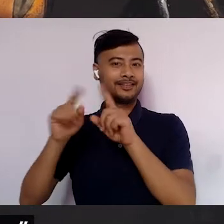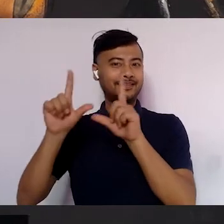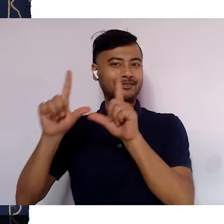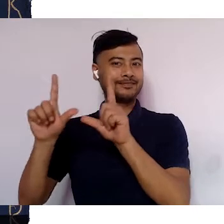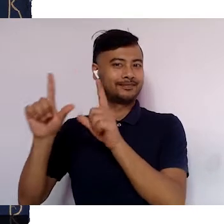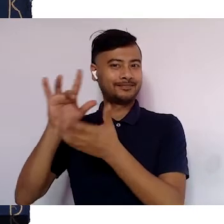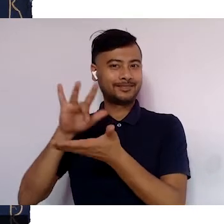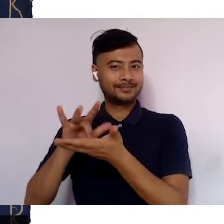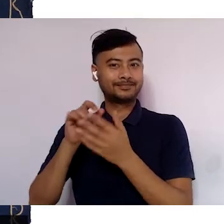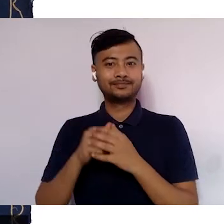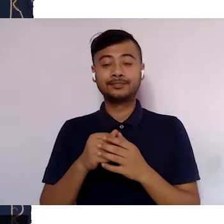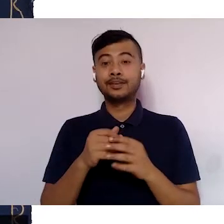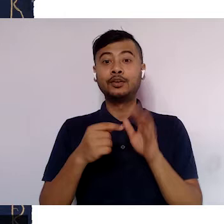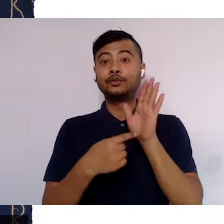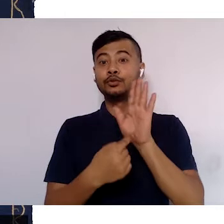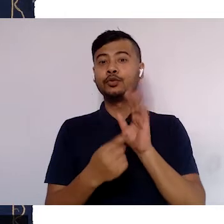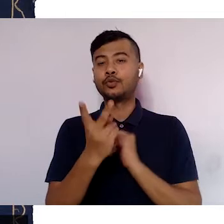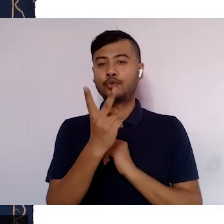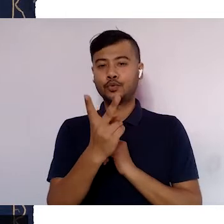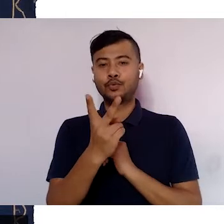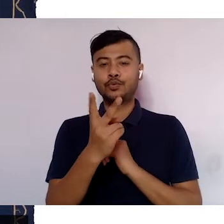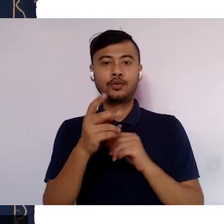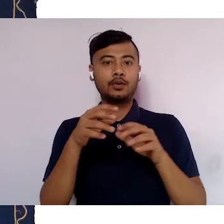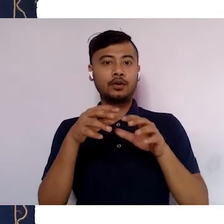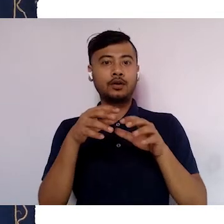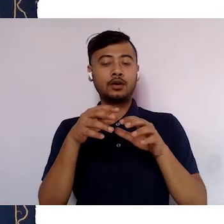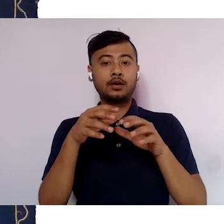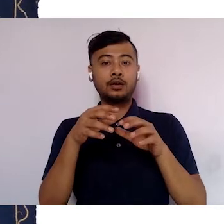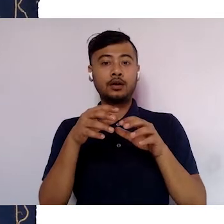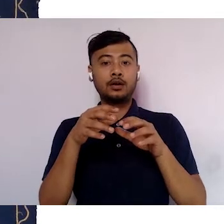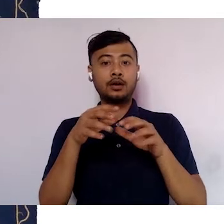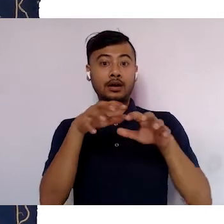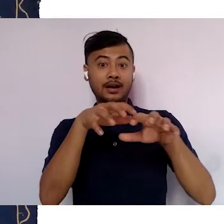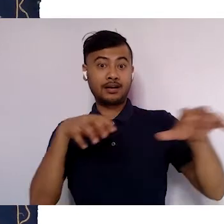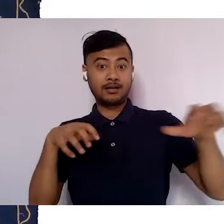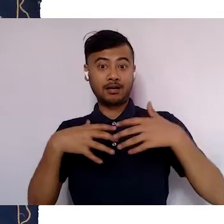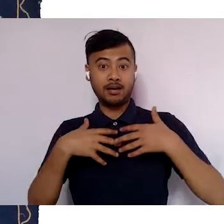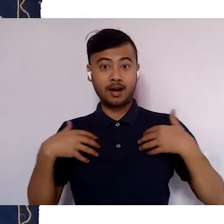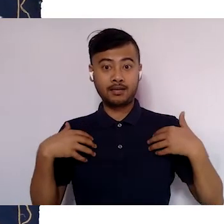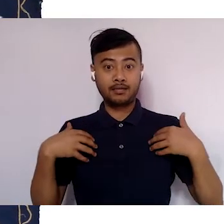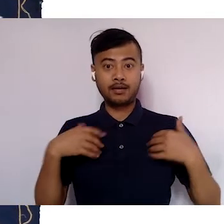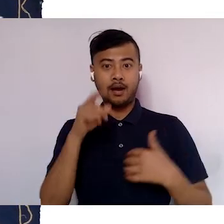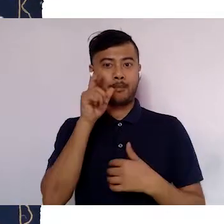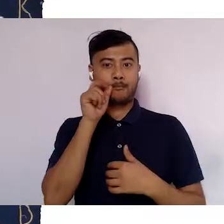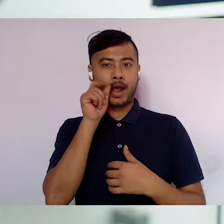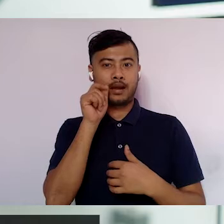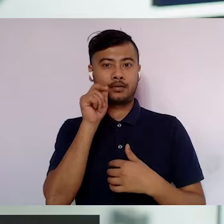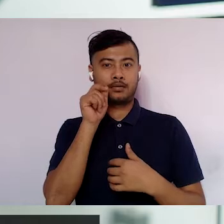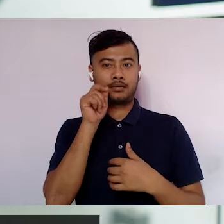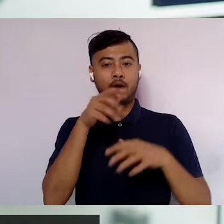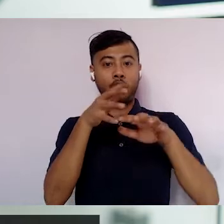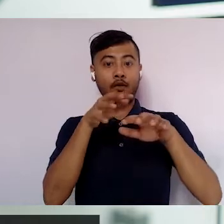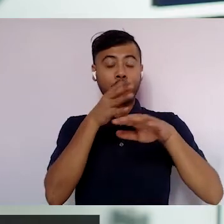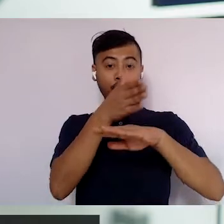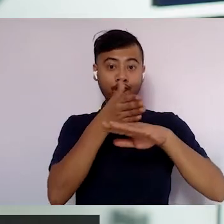tiger and a rare textile souvenir from MAP's collection with strikingly similar tiger man imagery. Join